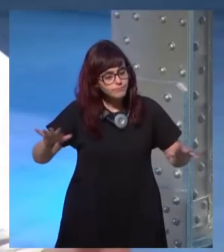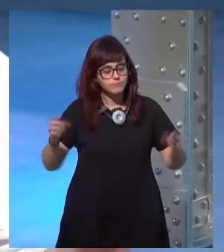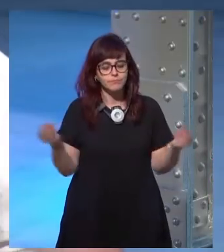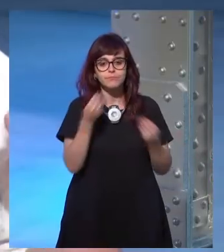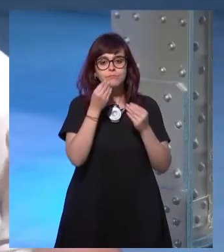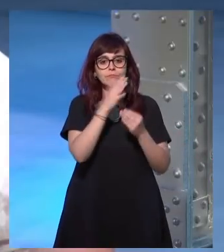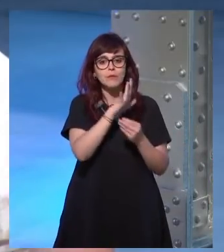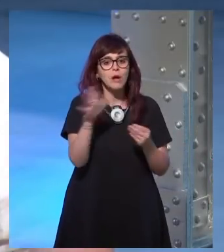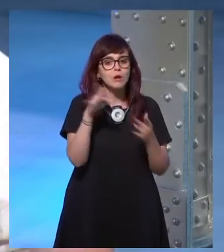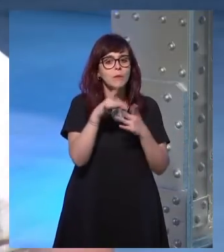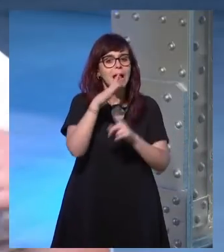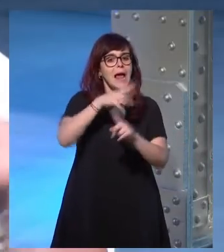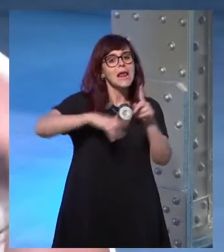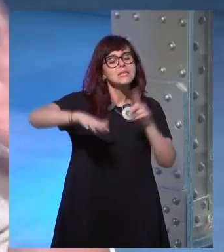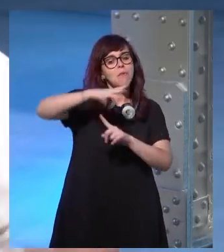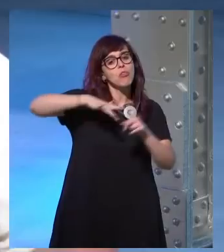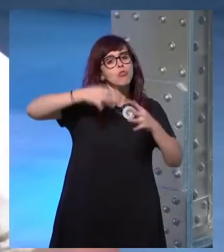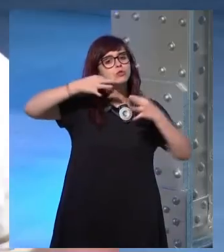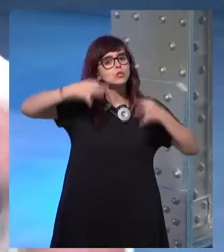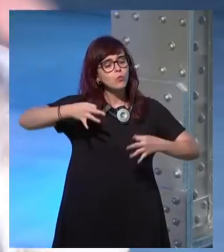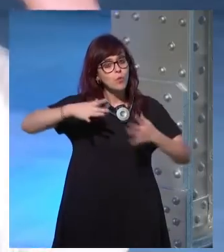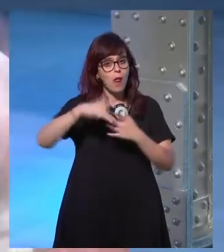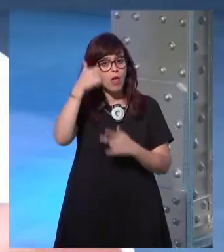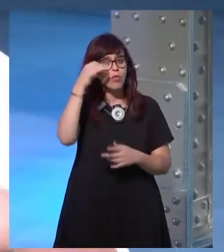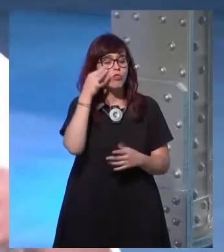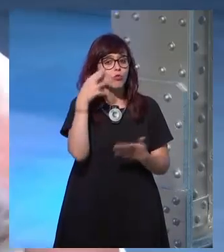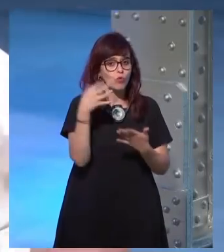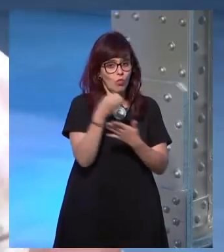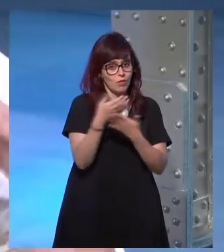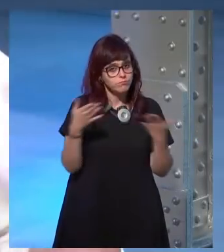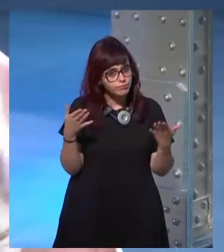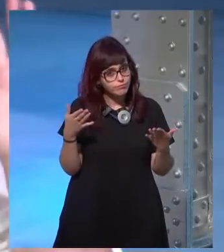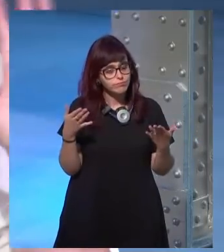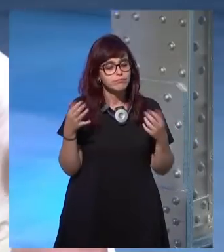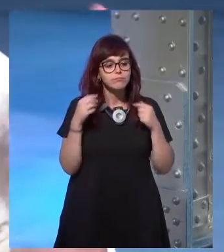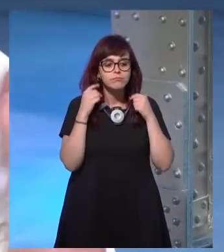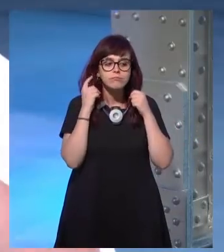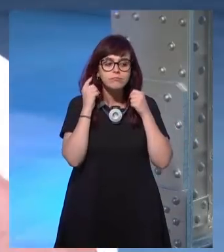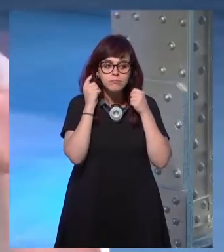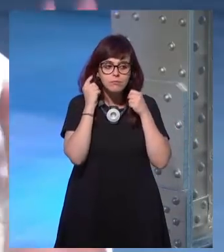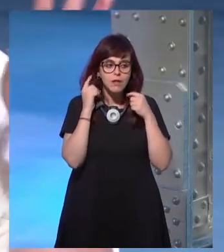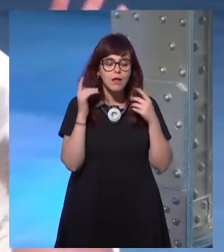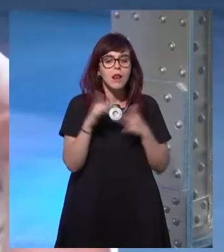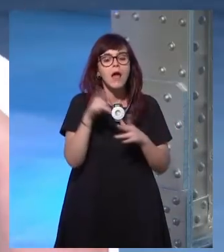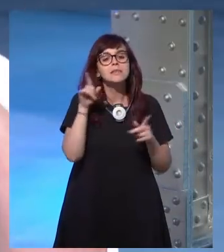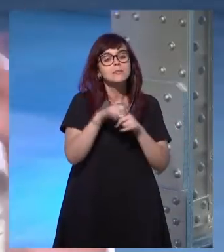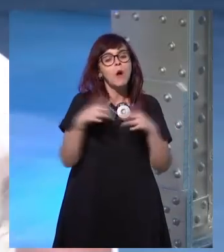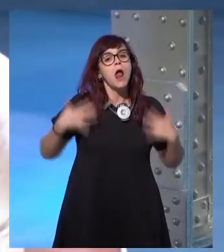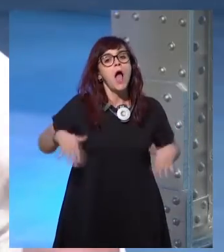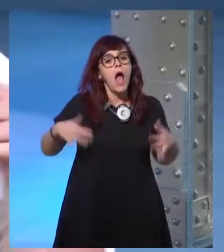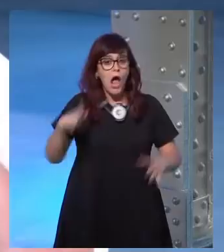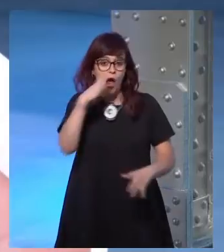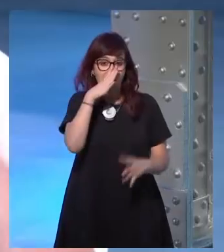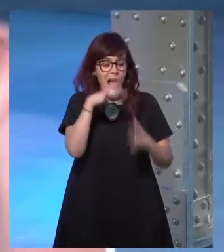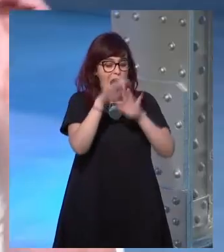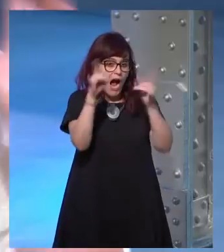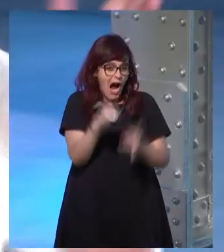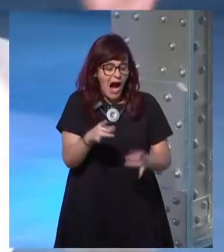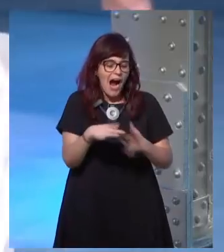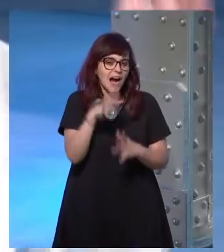That was in Minneapolis. It just came recently. Has wonderful cosplayers, people dressed up, and they have a wonderful time. It's great. The kids are there. Tons of women are